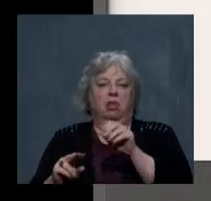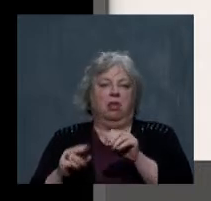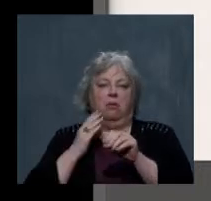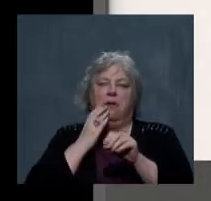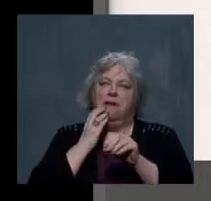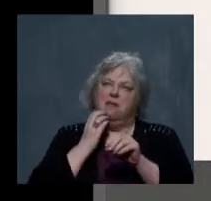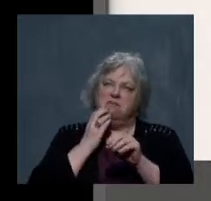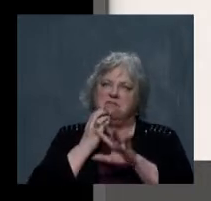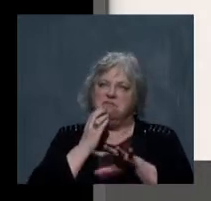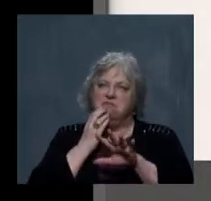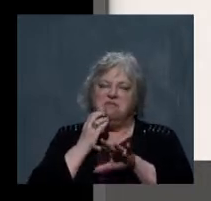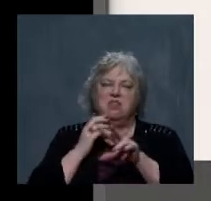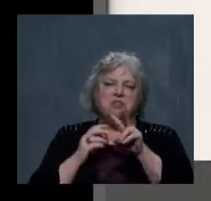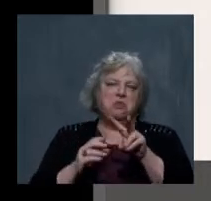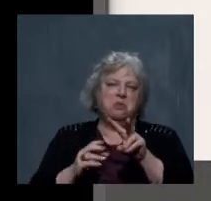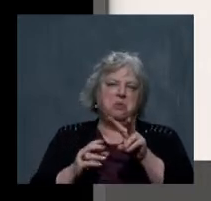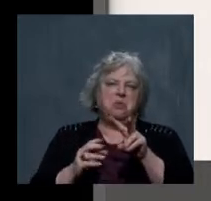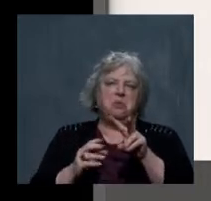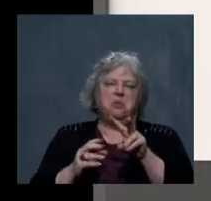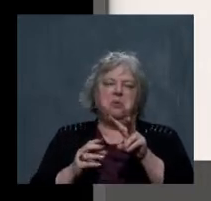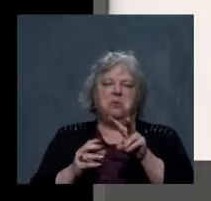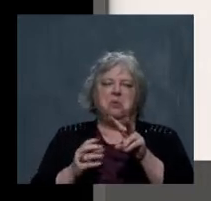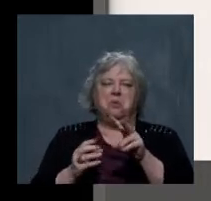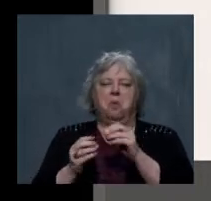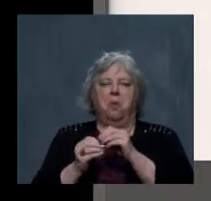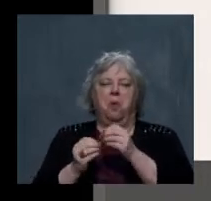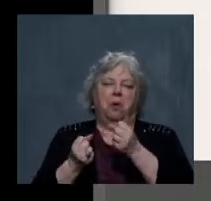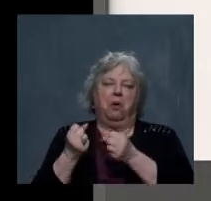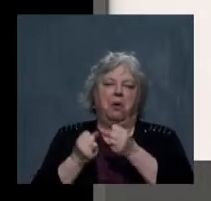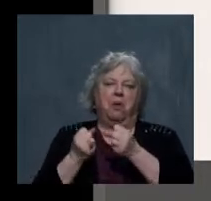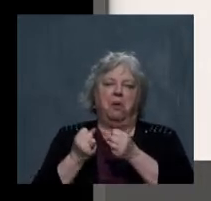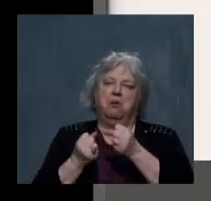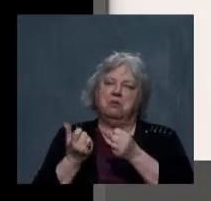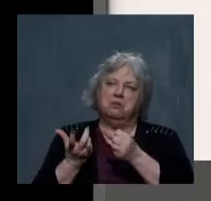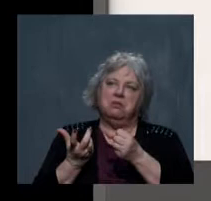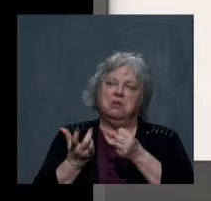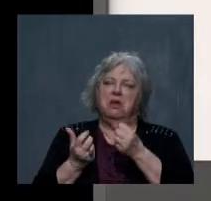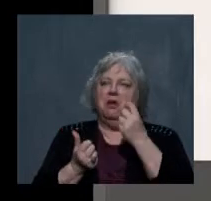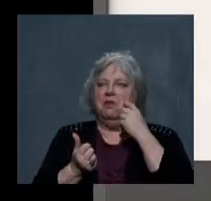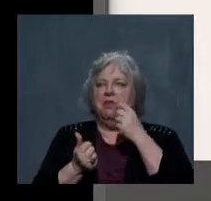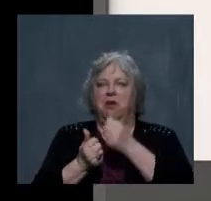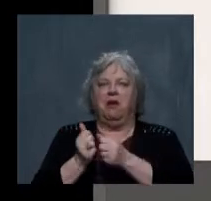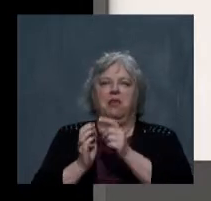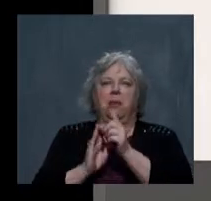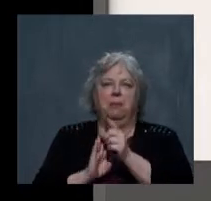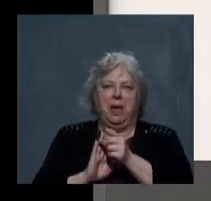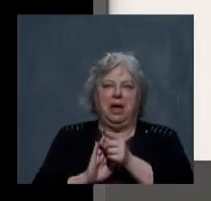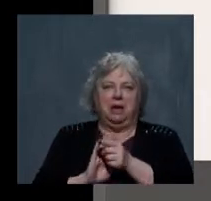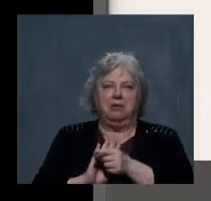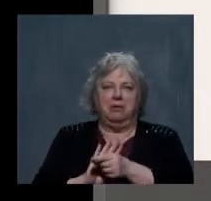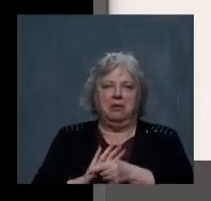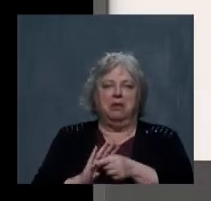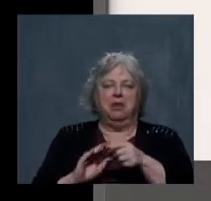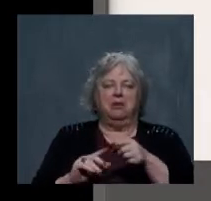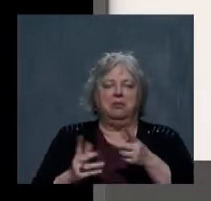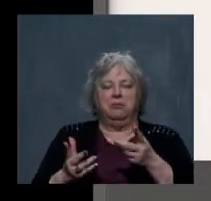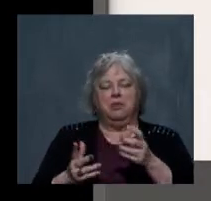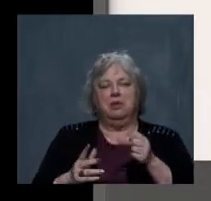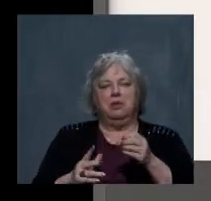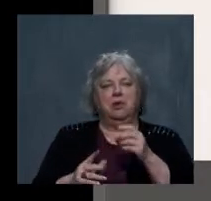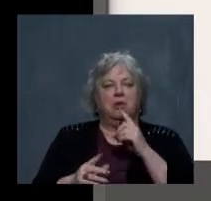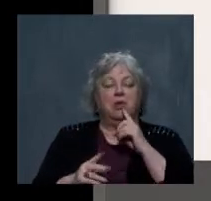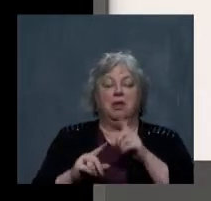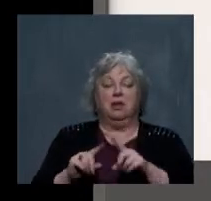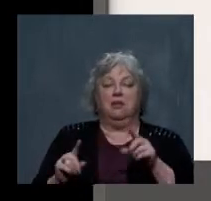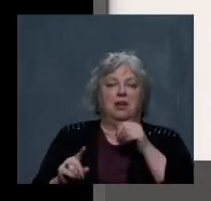about two additional vehicles per minute during the PM peak hour. So